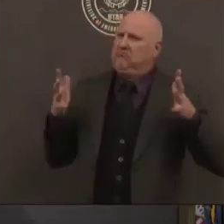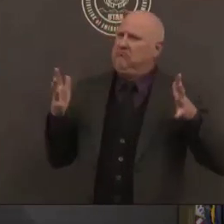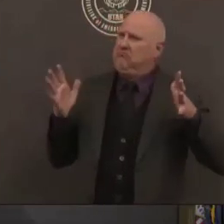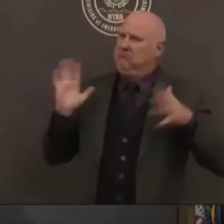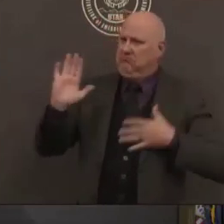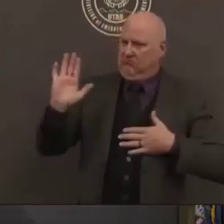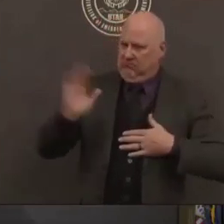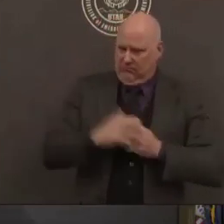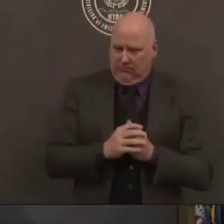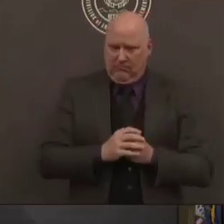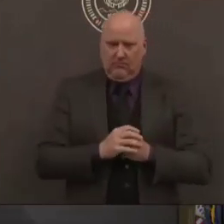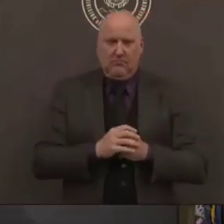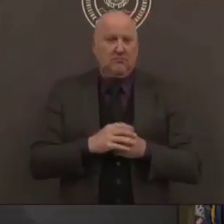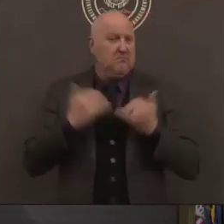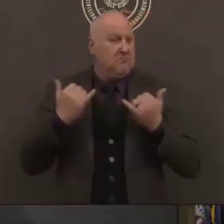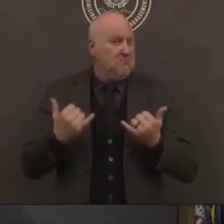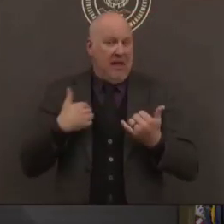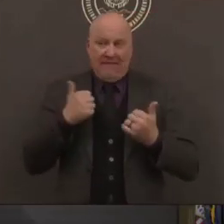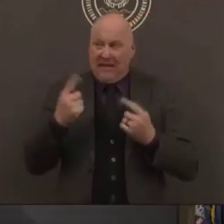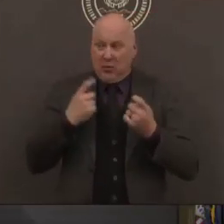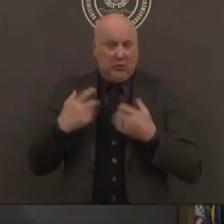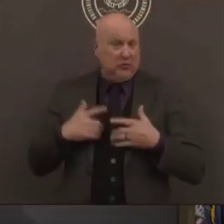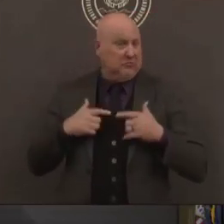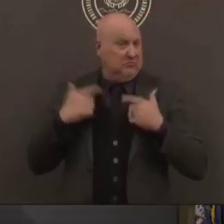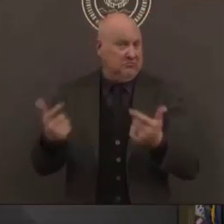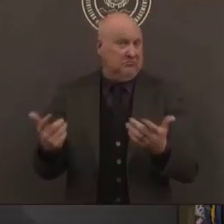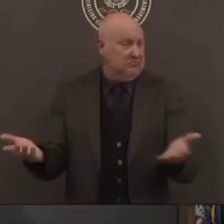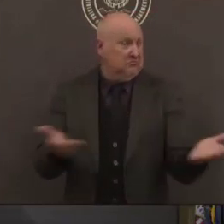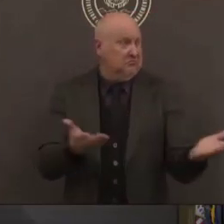any questions for me.